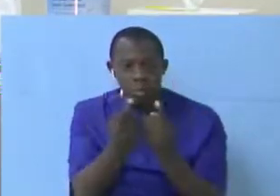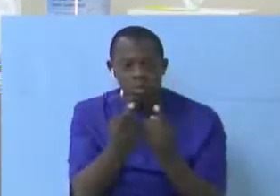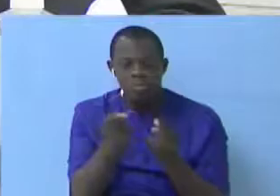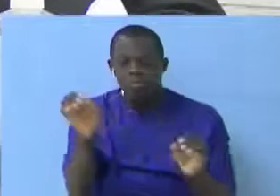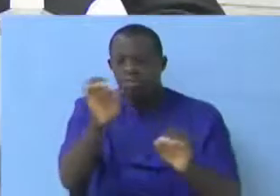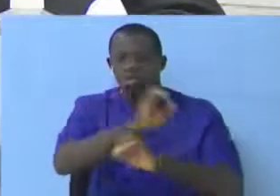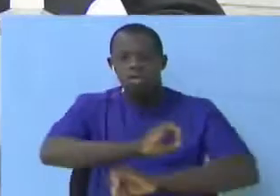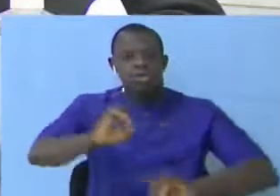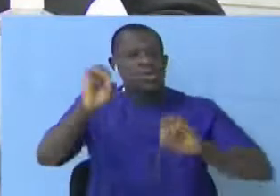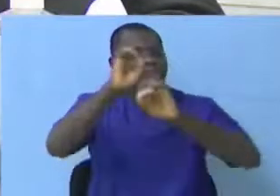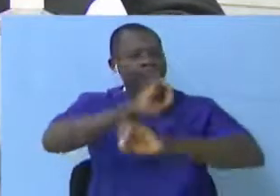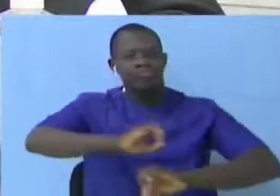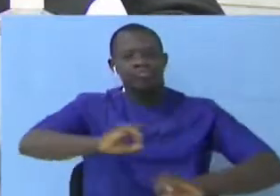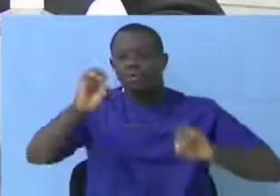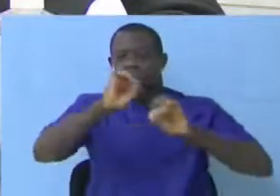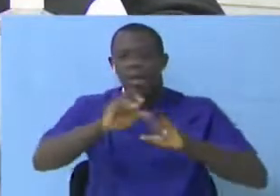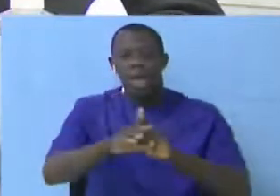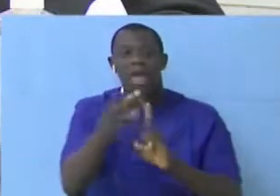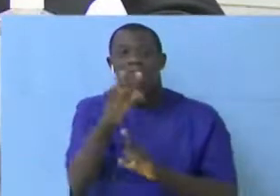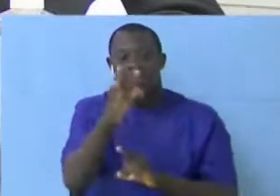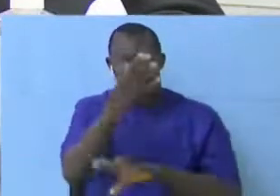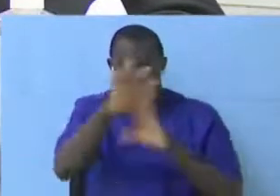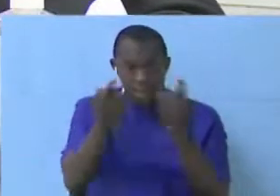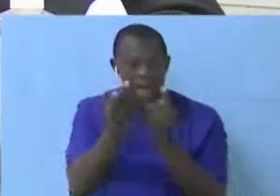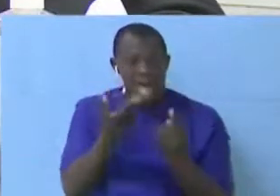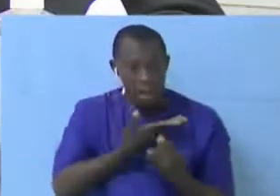Nothing. If anything, they have encouraged.